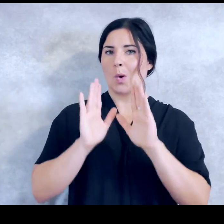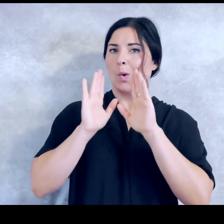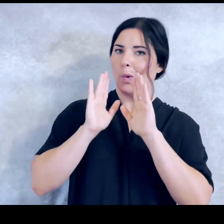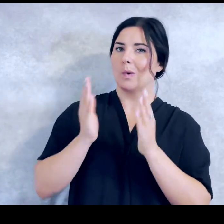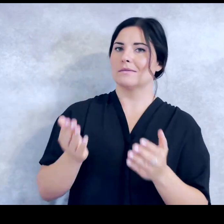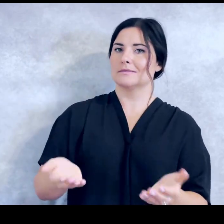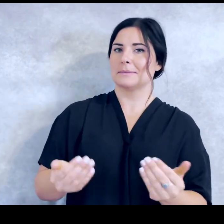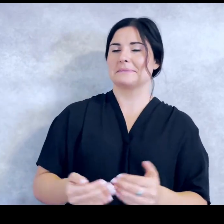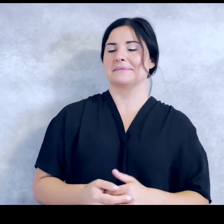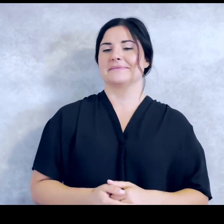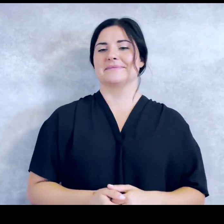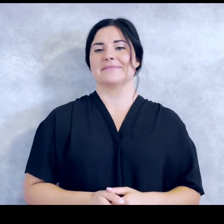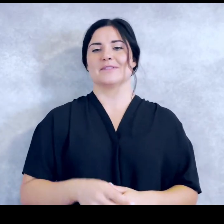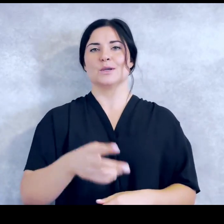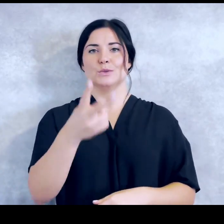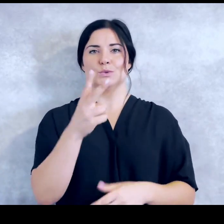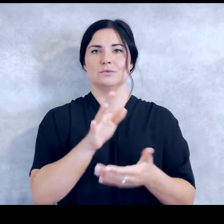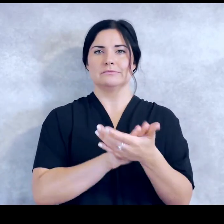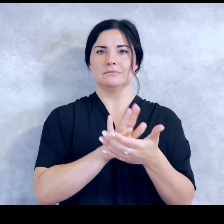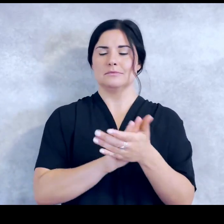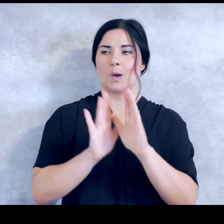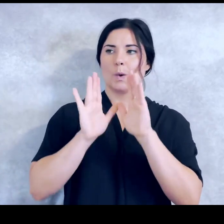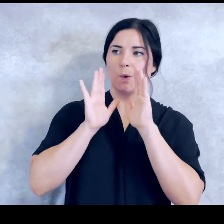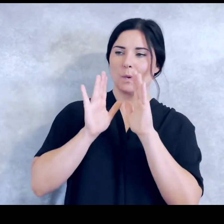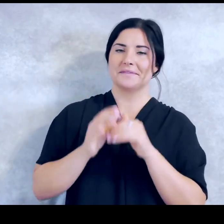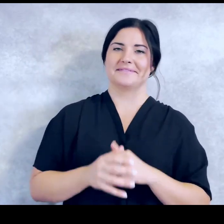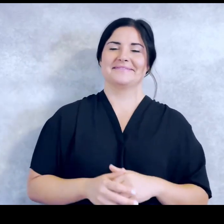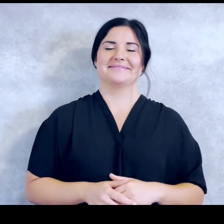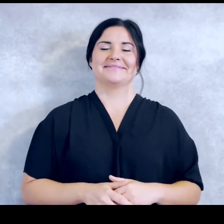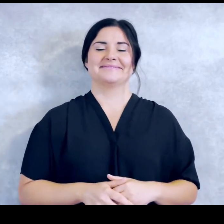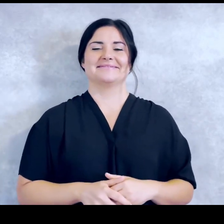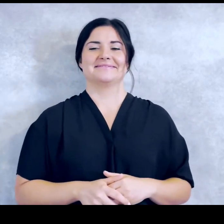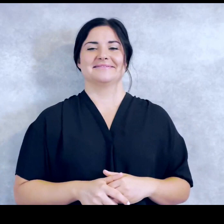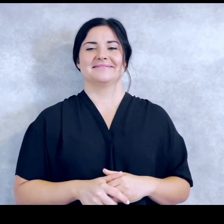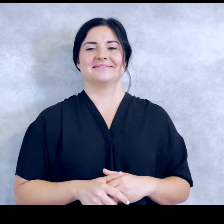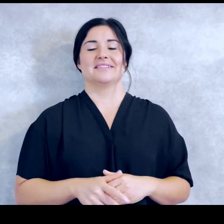Woo. Come on now. Two claps and a Ric Flair woo.